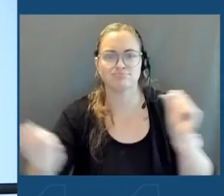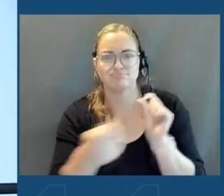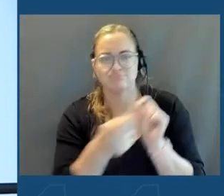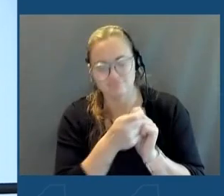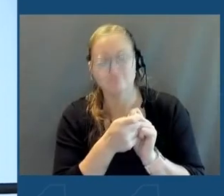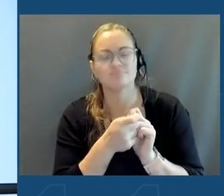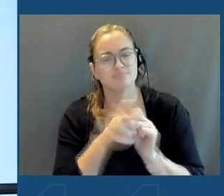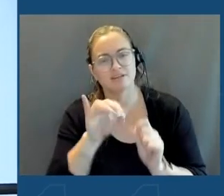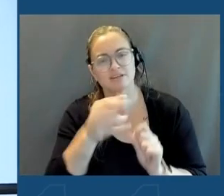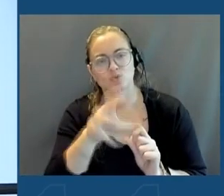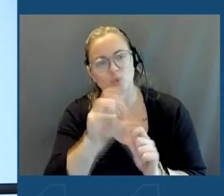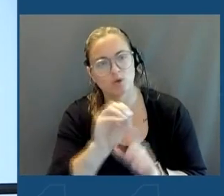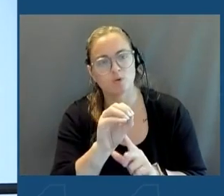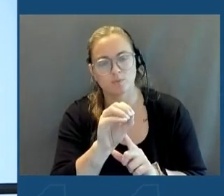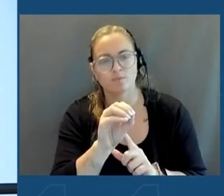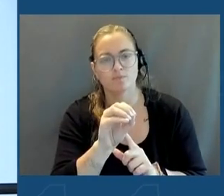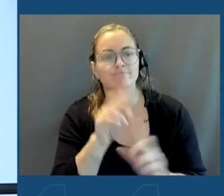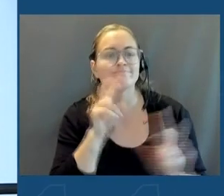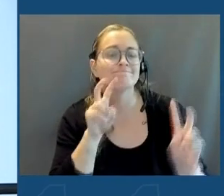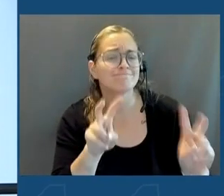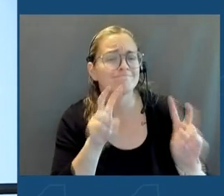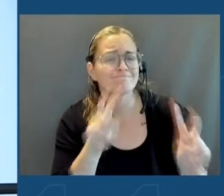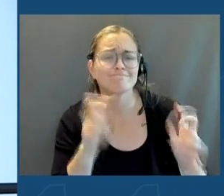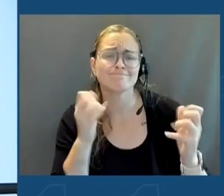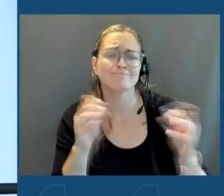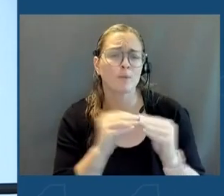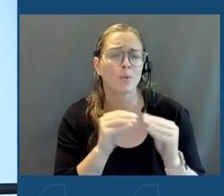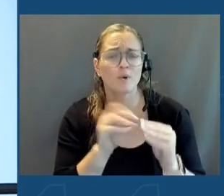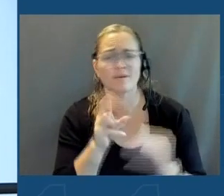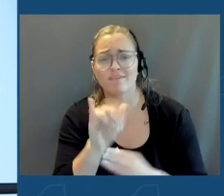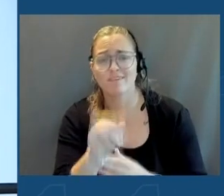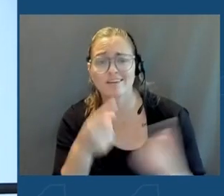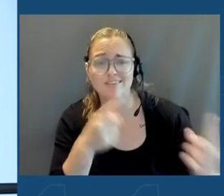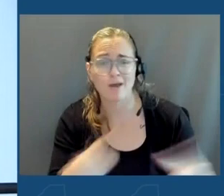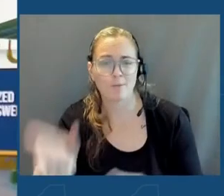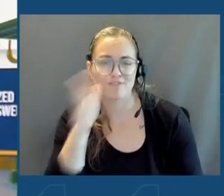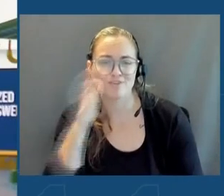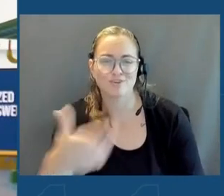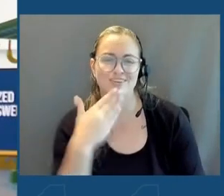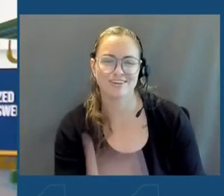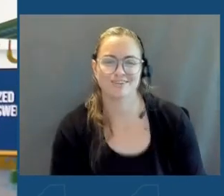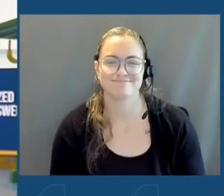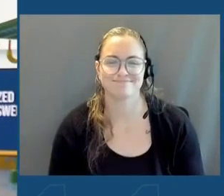here in Oswego, and we look forward to many more DRIs to come in the future. Thank you.